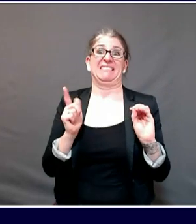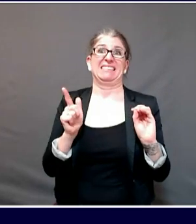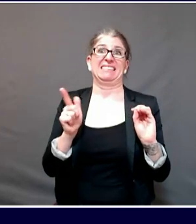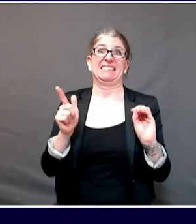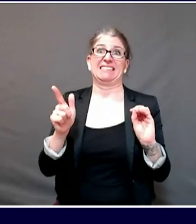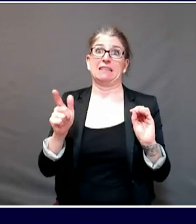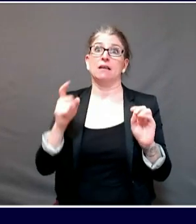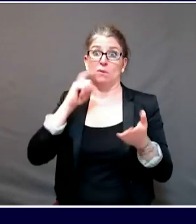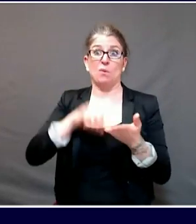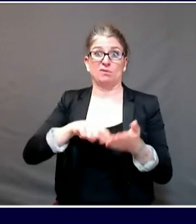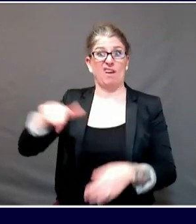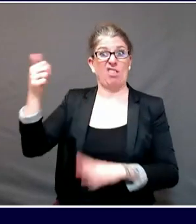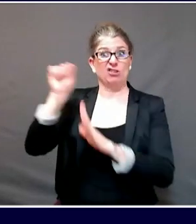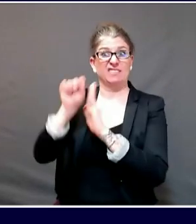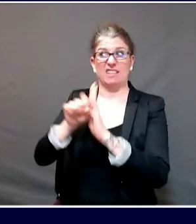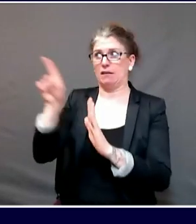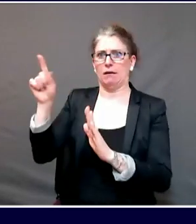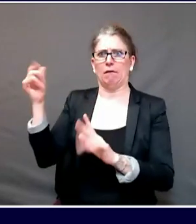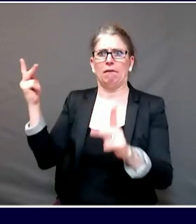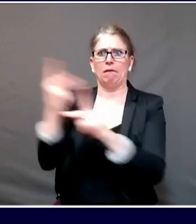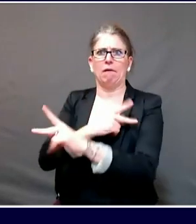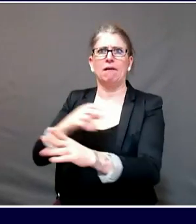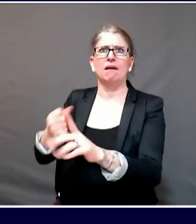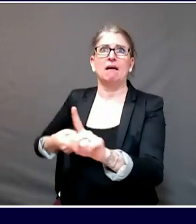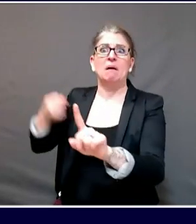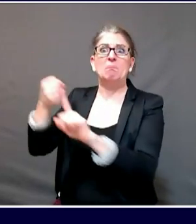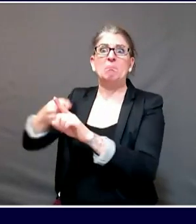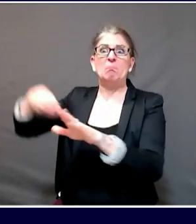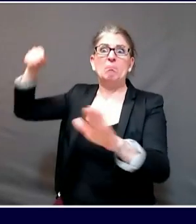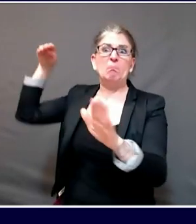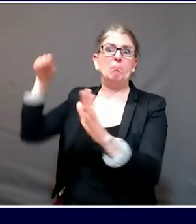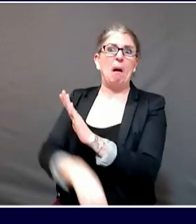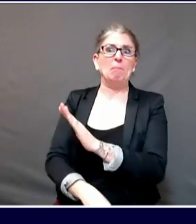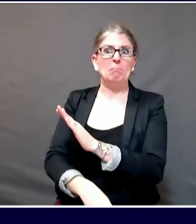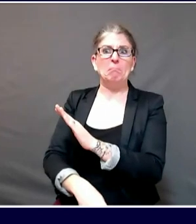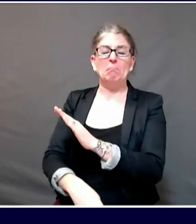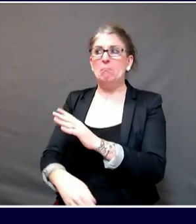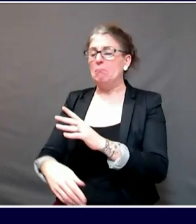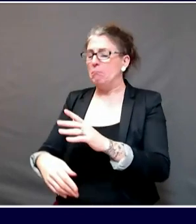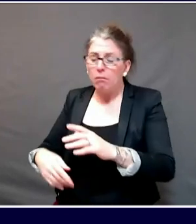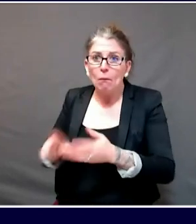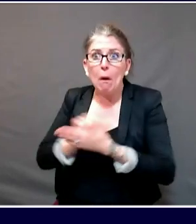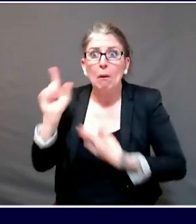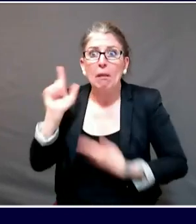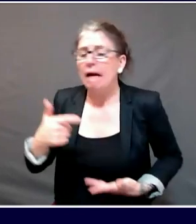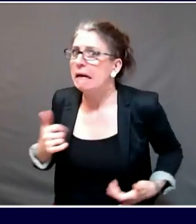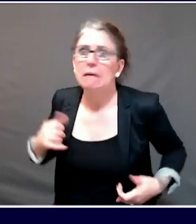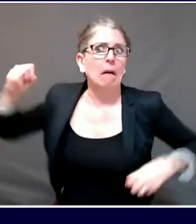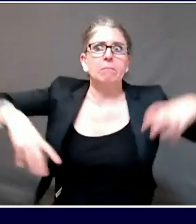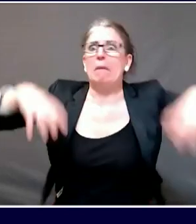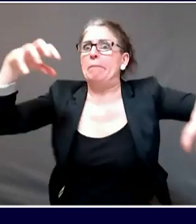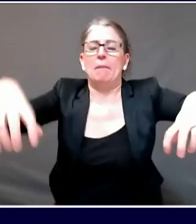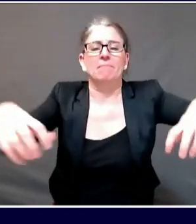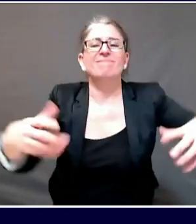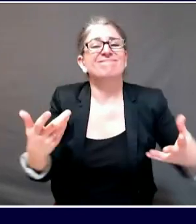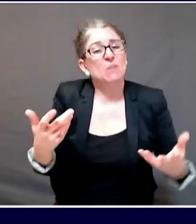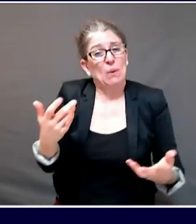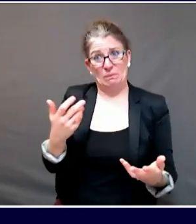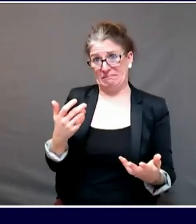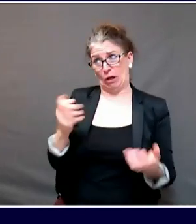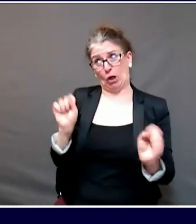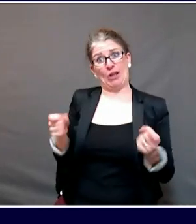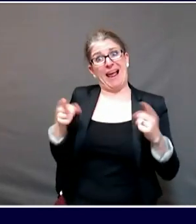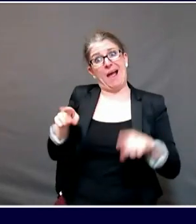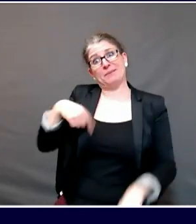that. I think even though there is not a particular threshold, again, there's not a switch on the wall that we flip. What I